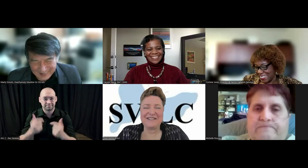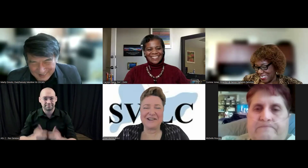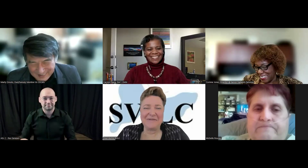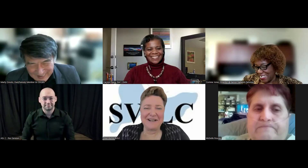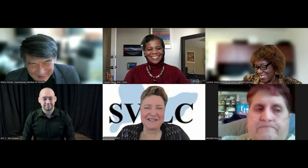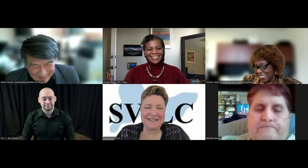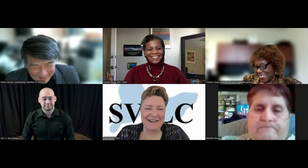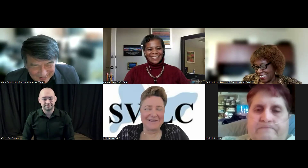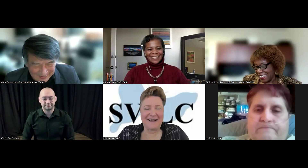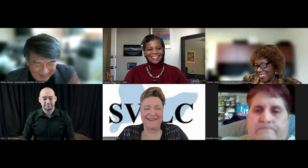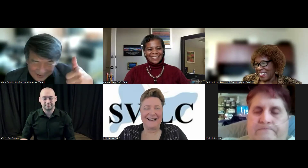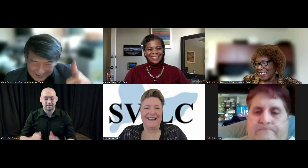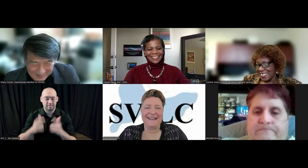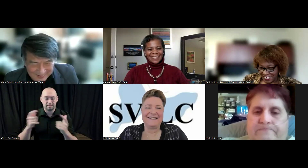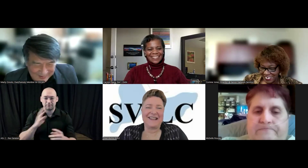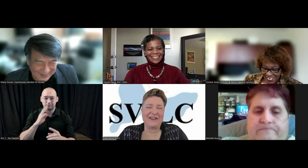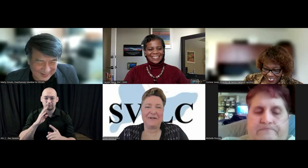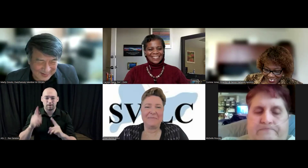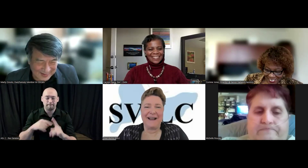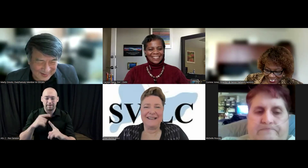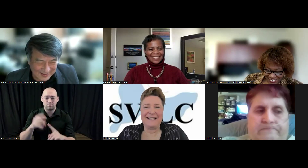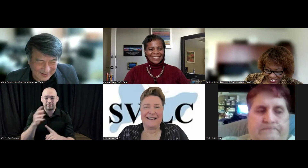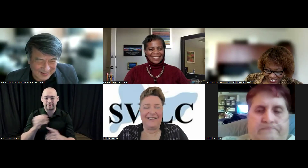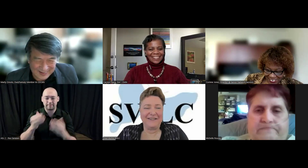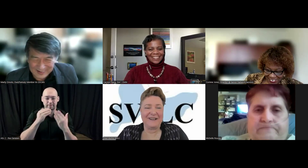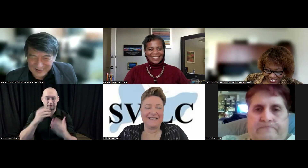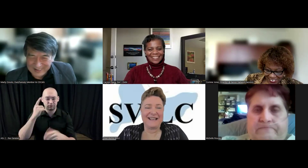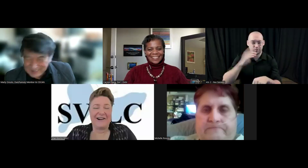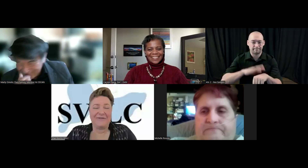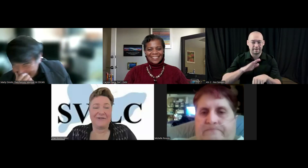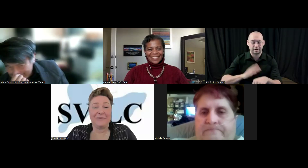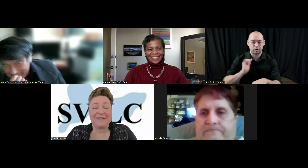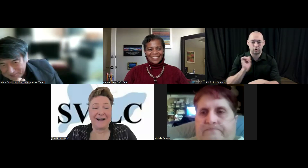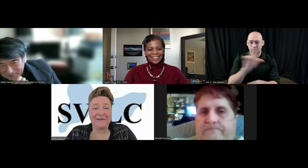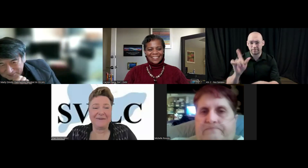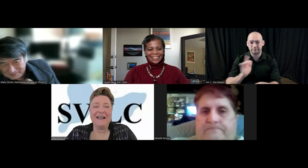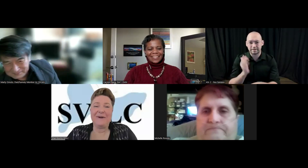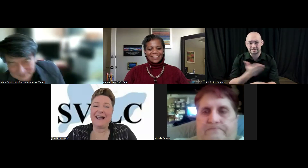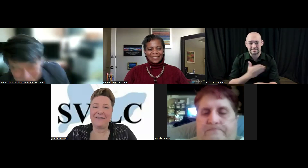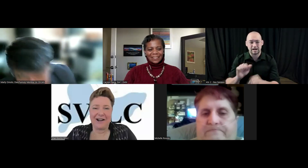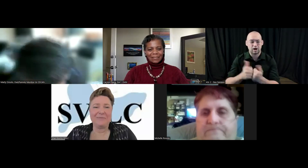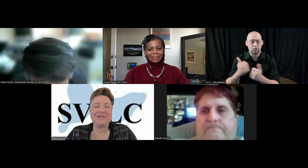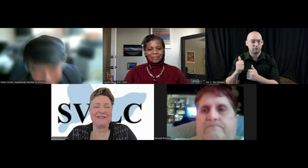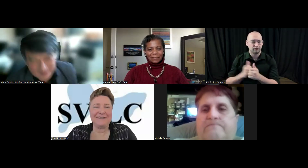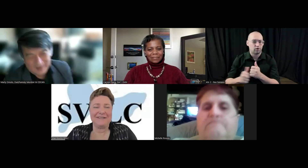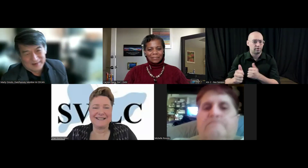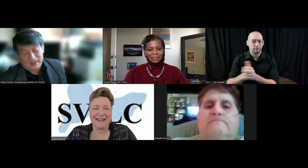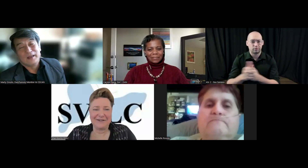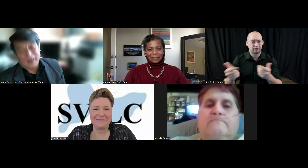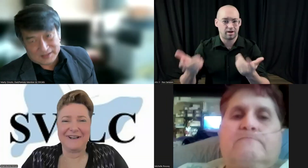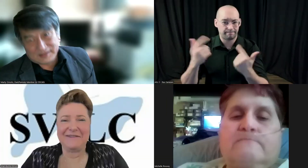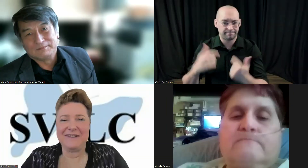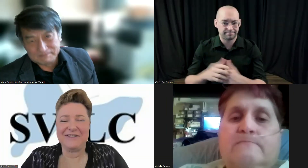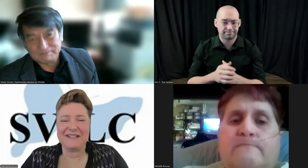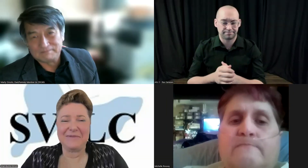Well, there's so much to talk about, and thank you for reminding all of us how far we've come. We have accomplished a lot